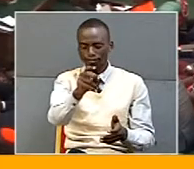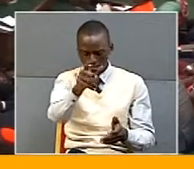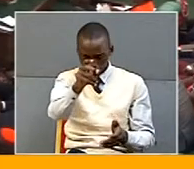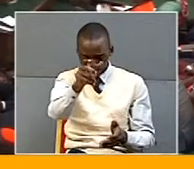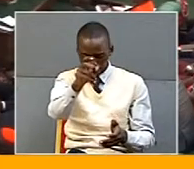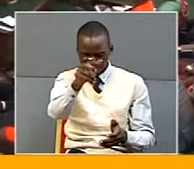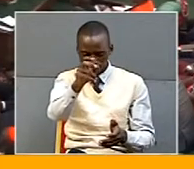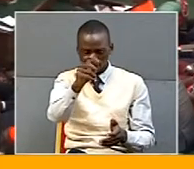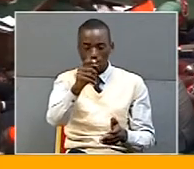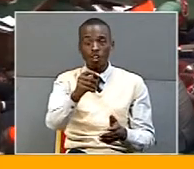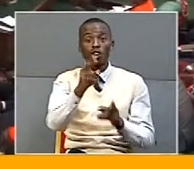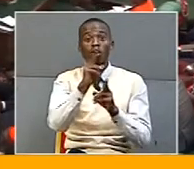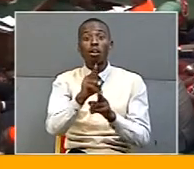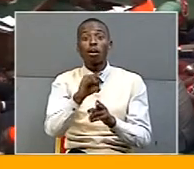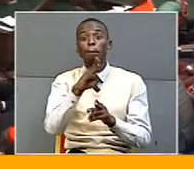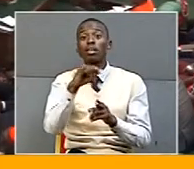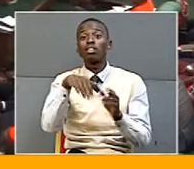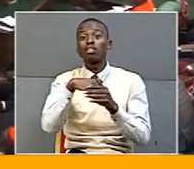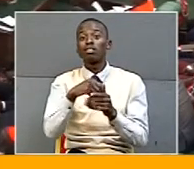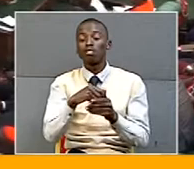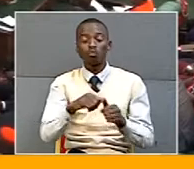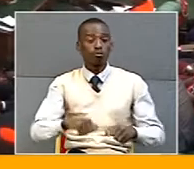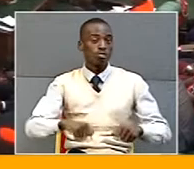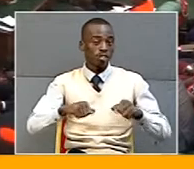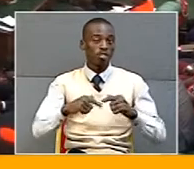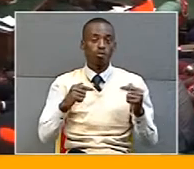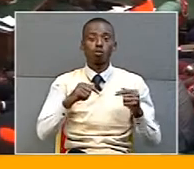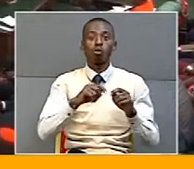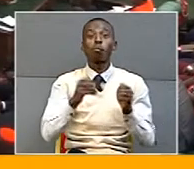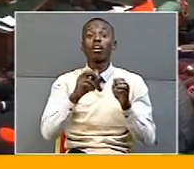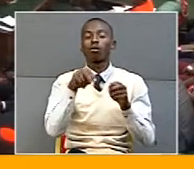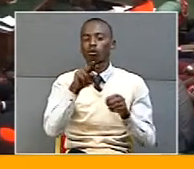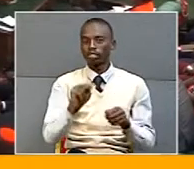the motion of plan cannot be approved. Those in favor say the contrary no.